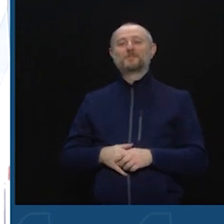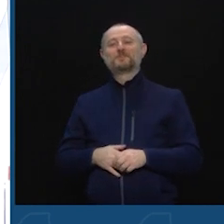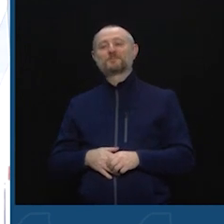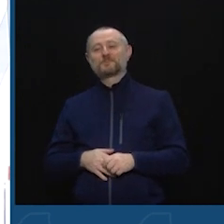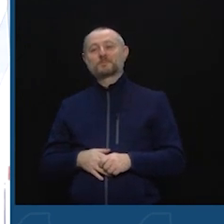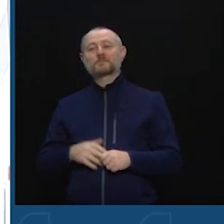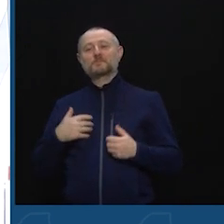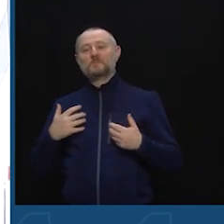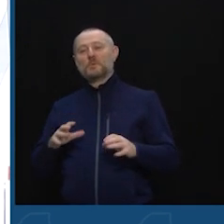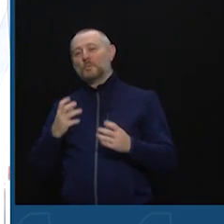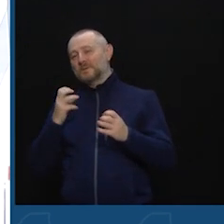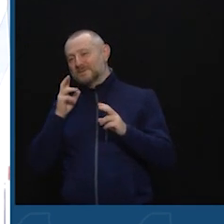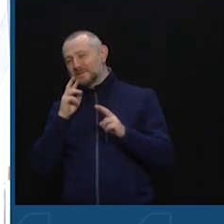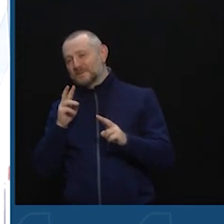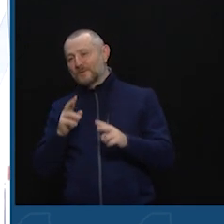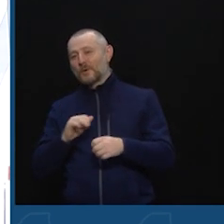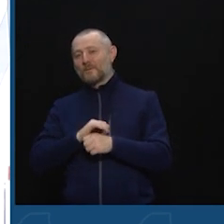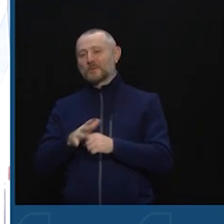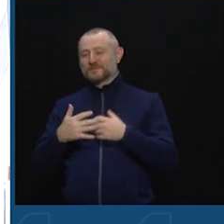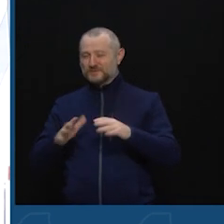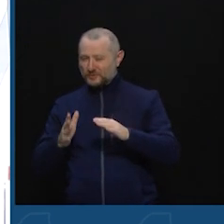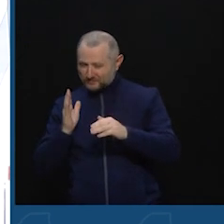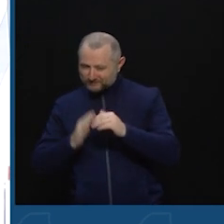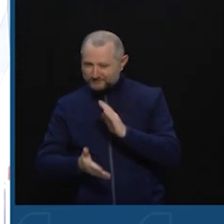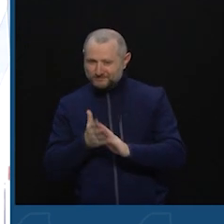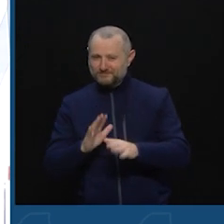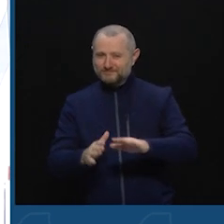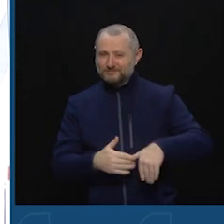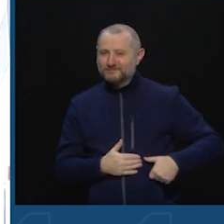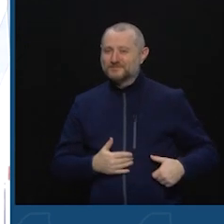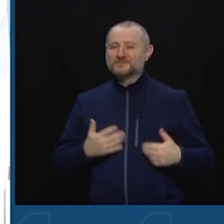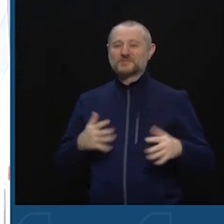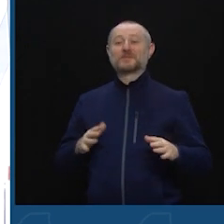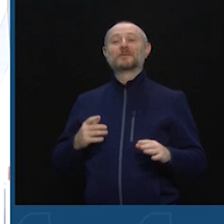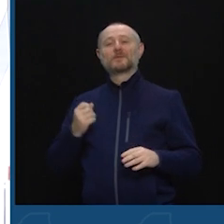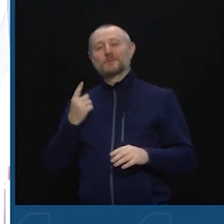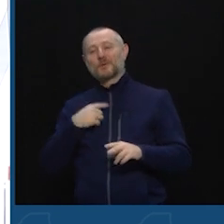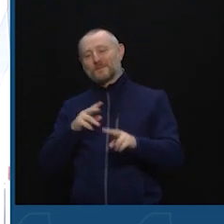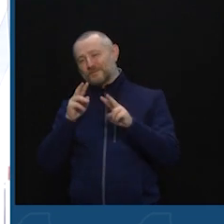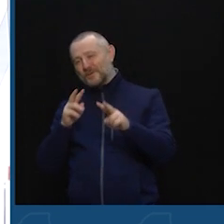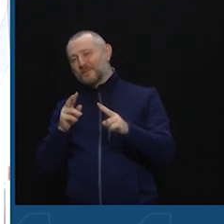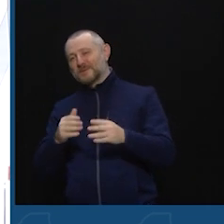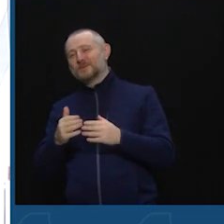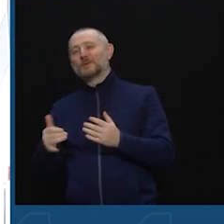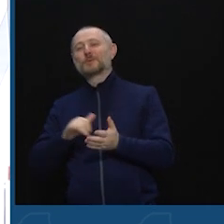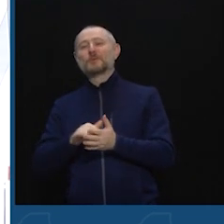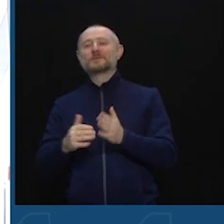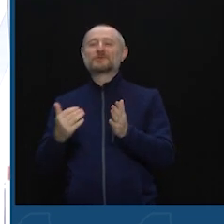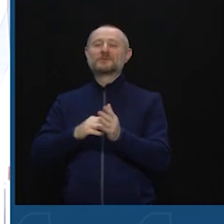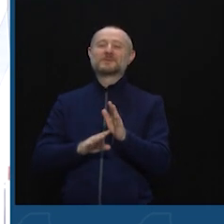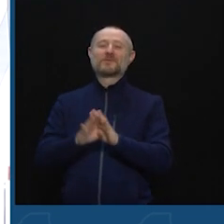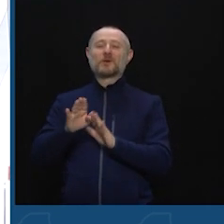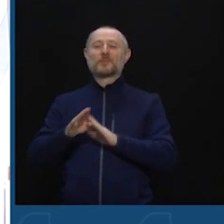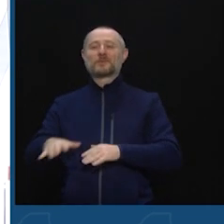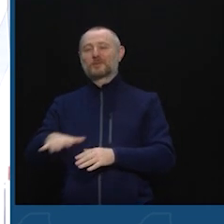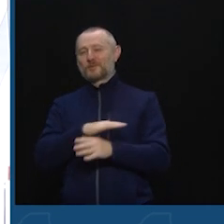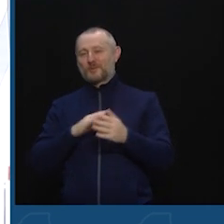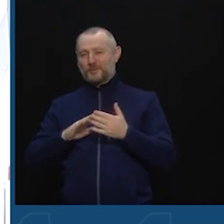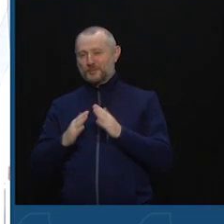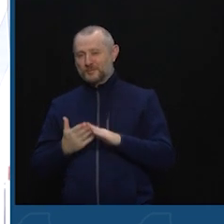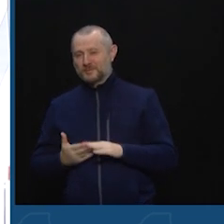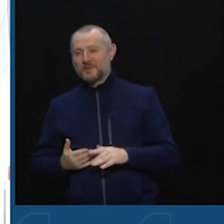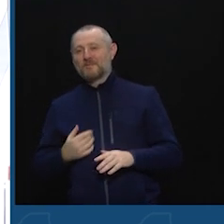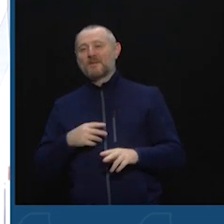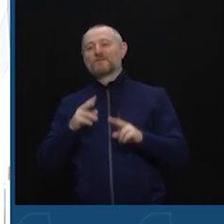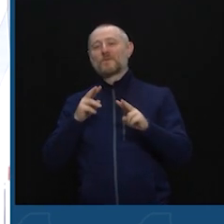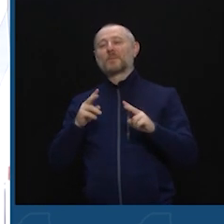much to look forward to as the community-friendly redevelopment of our airport communities. I look forward to celebrating additional milestones